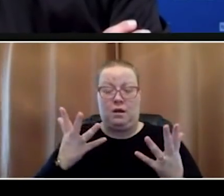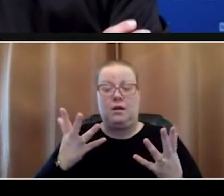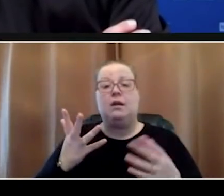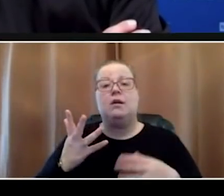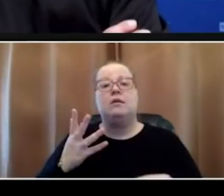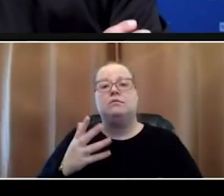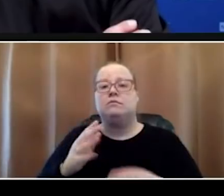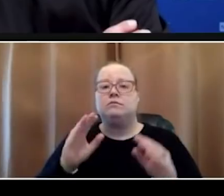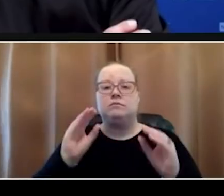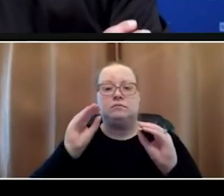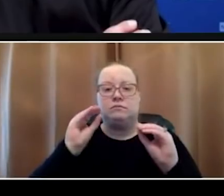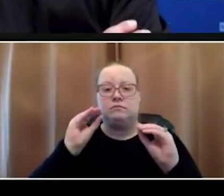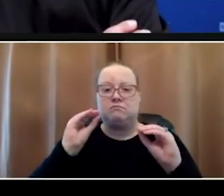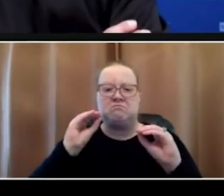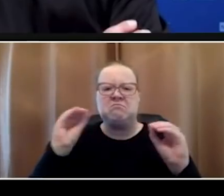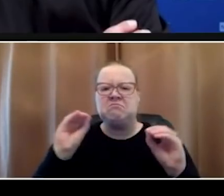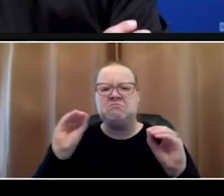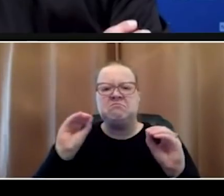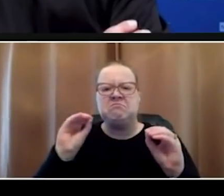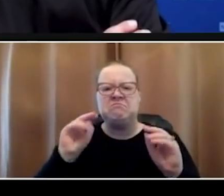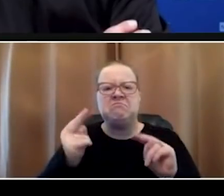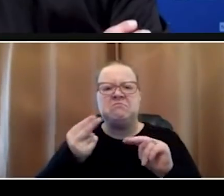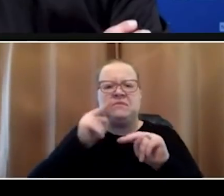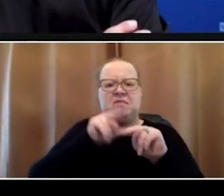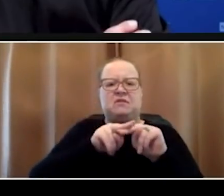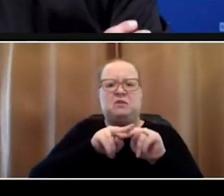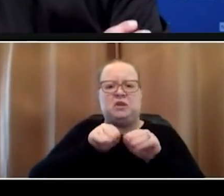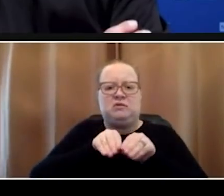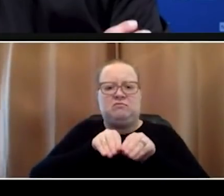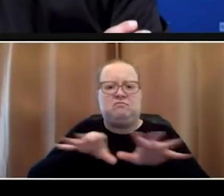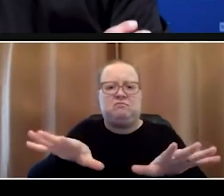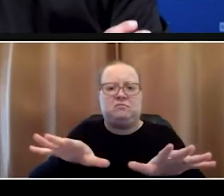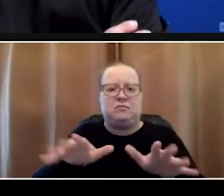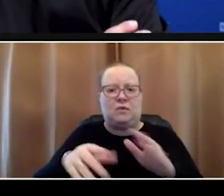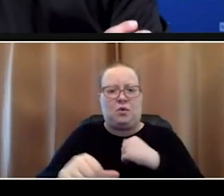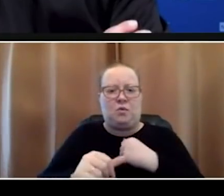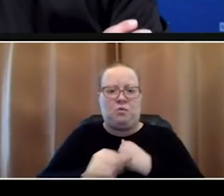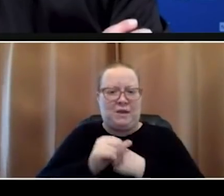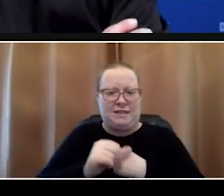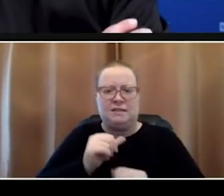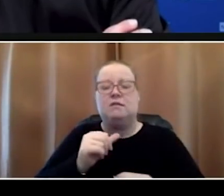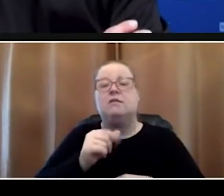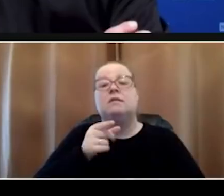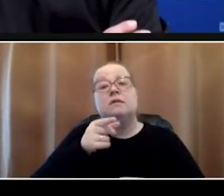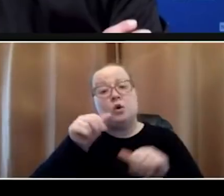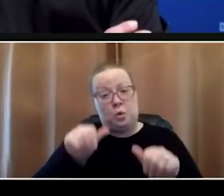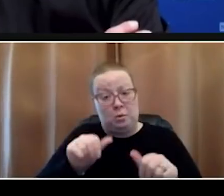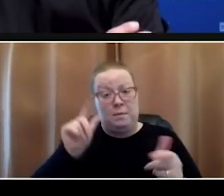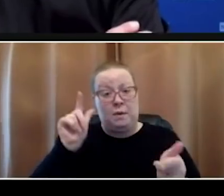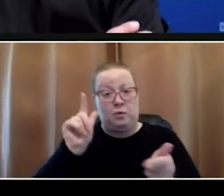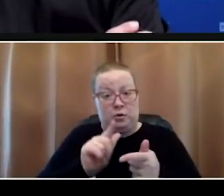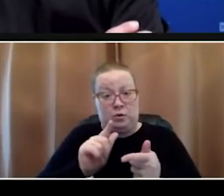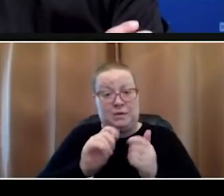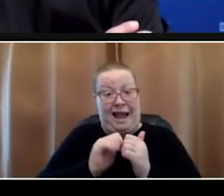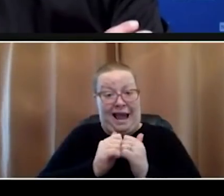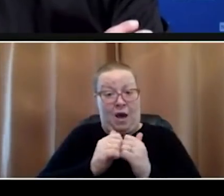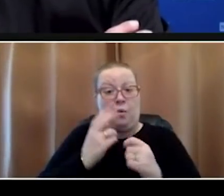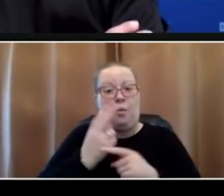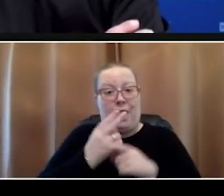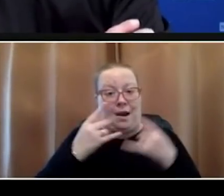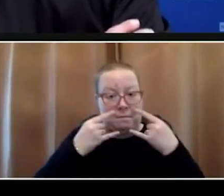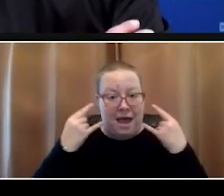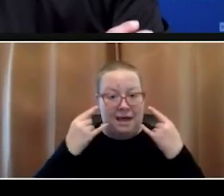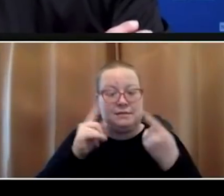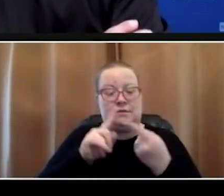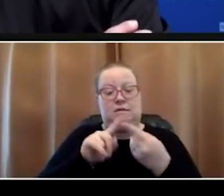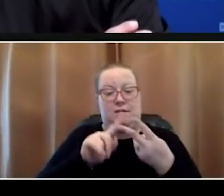much increased transmission risk, and it could in fact be reduced through wearing masks, good ventilation, as you were just talking